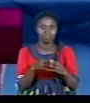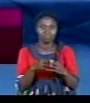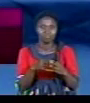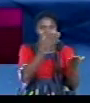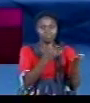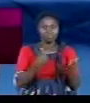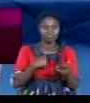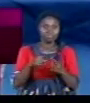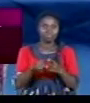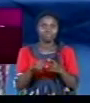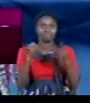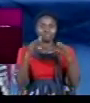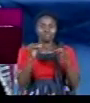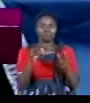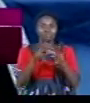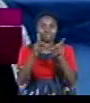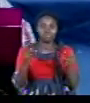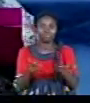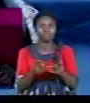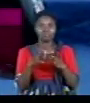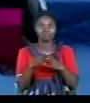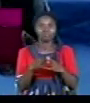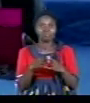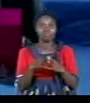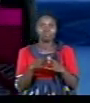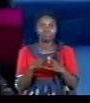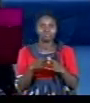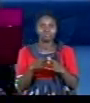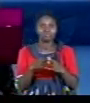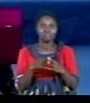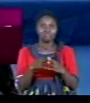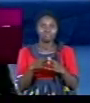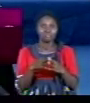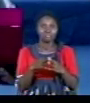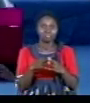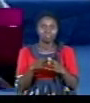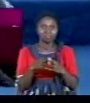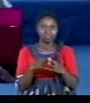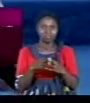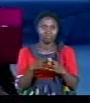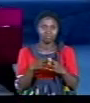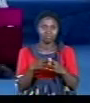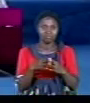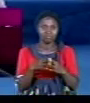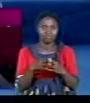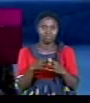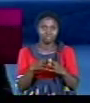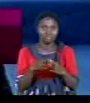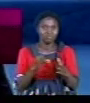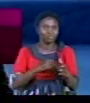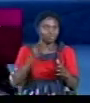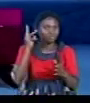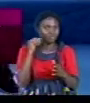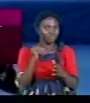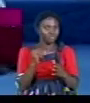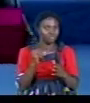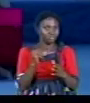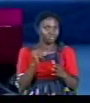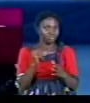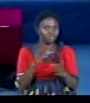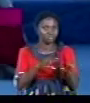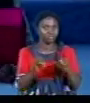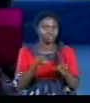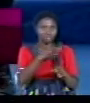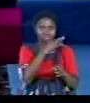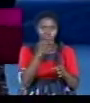will see road. Because she's struggling, she's walking alone. Our occupation at my home, farming and fishing. This man will cut